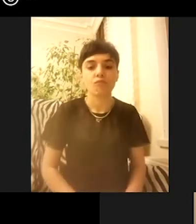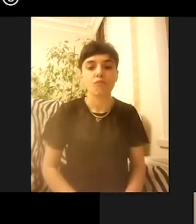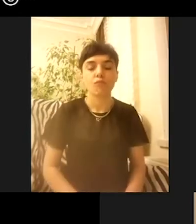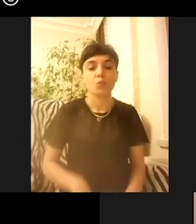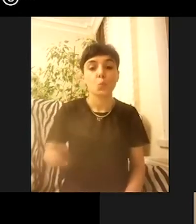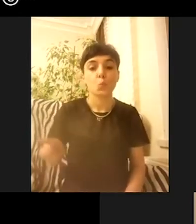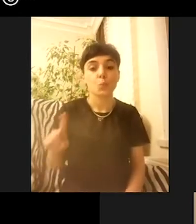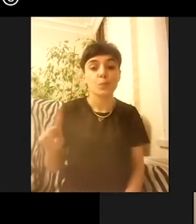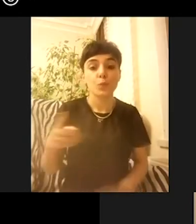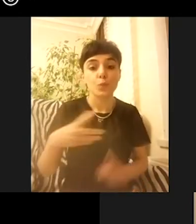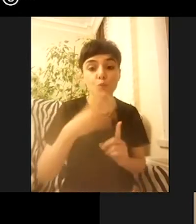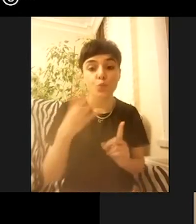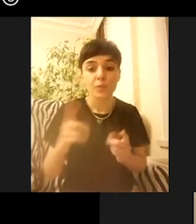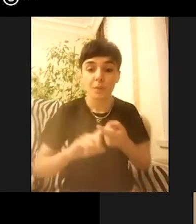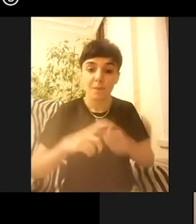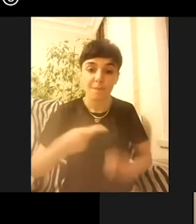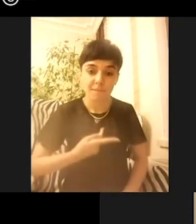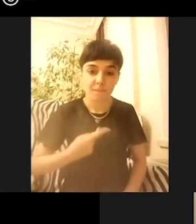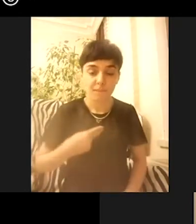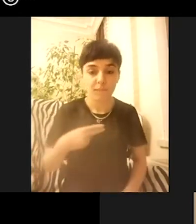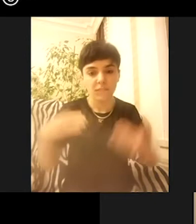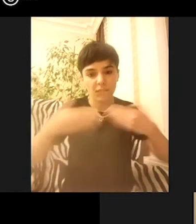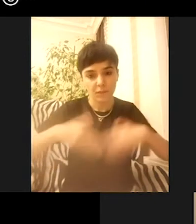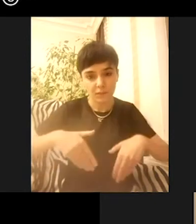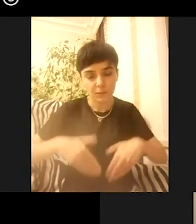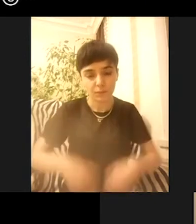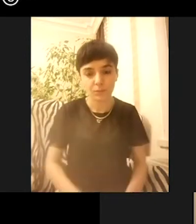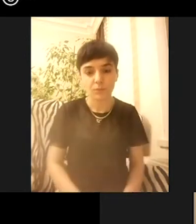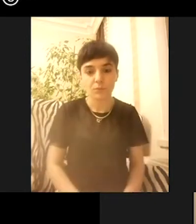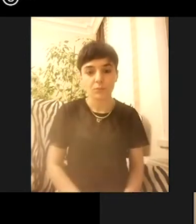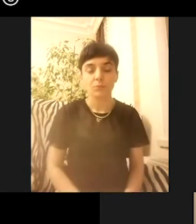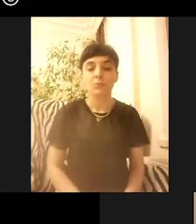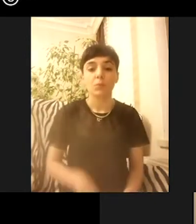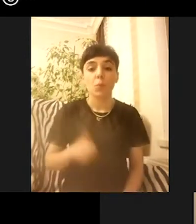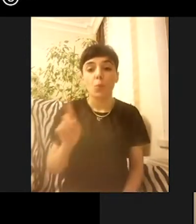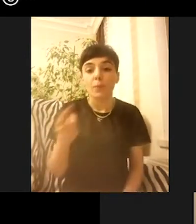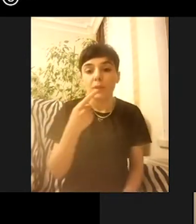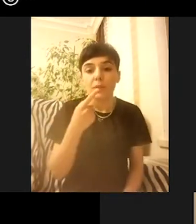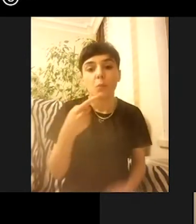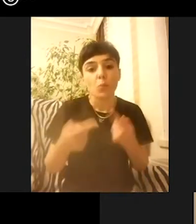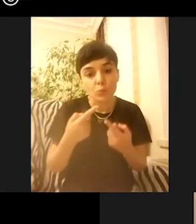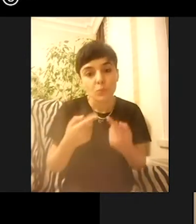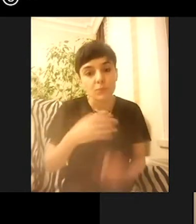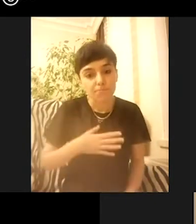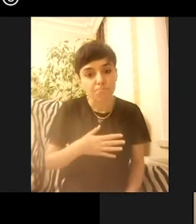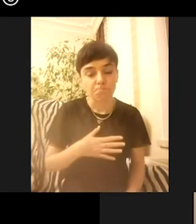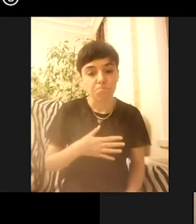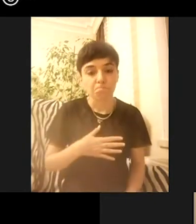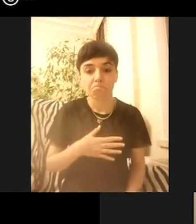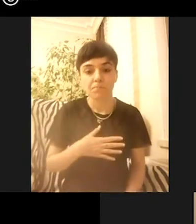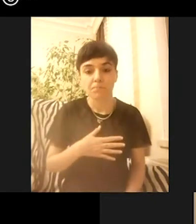when they want to speak from that language, it is often seen as like not queer or not valid